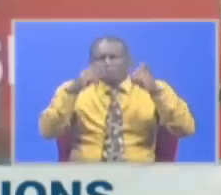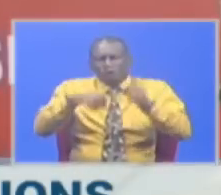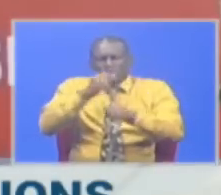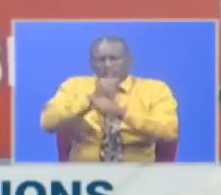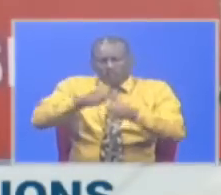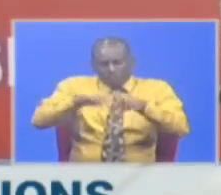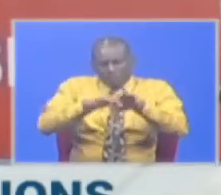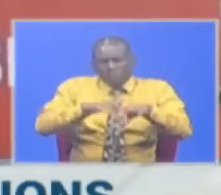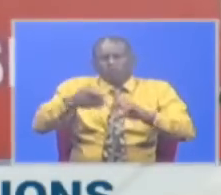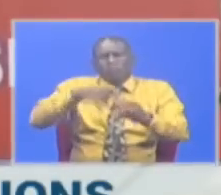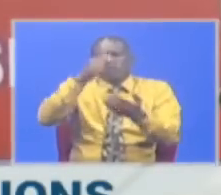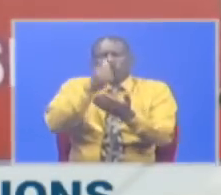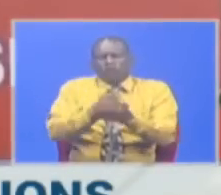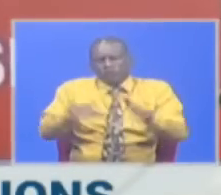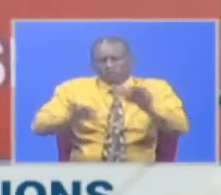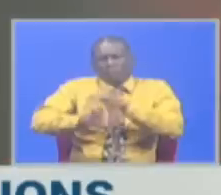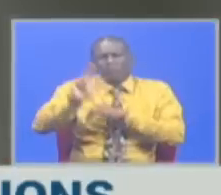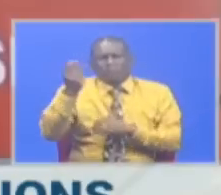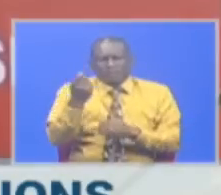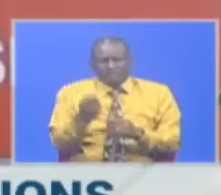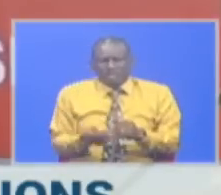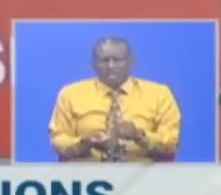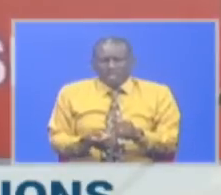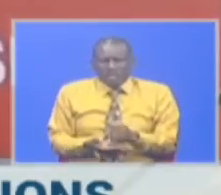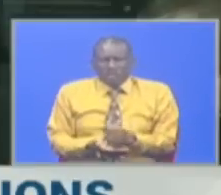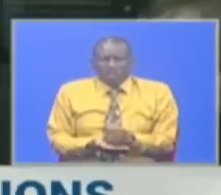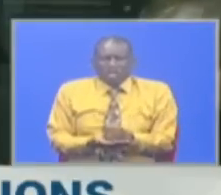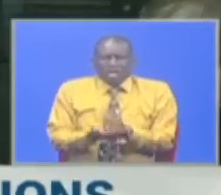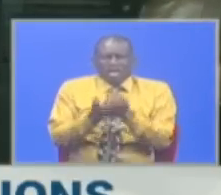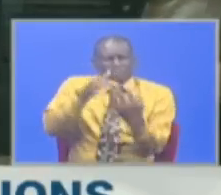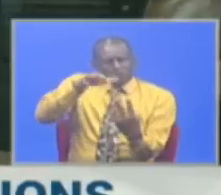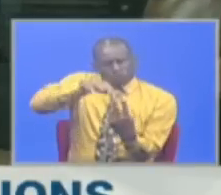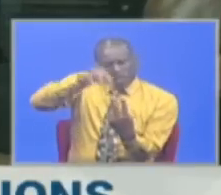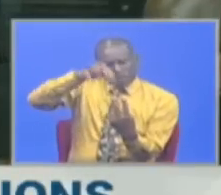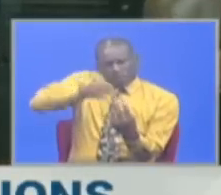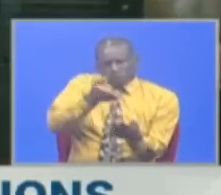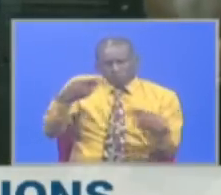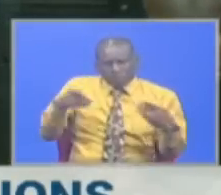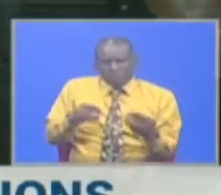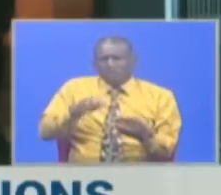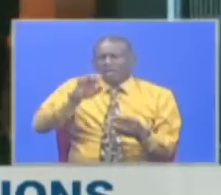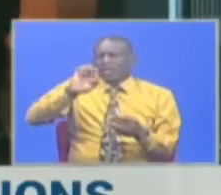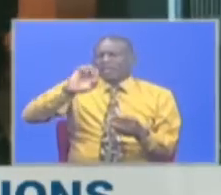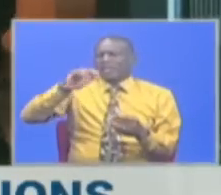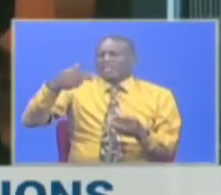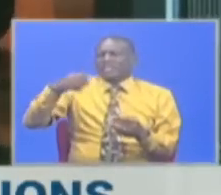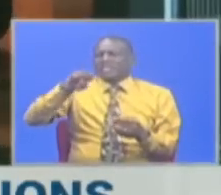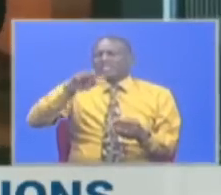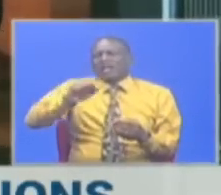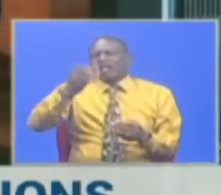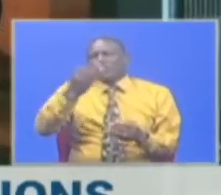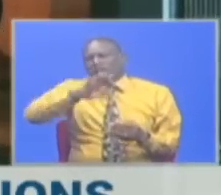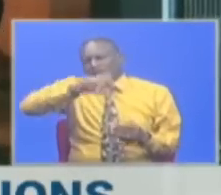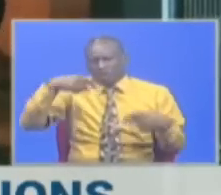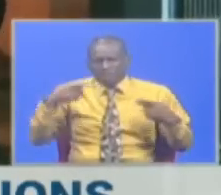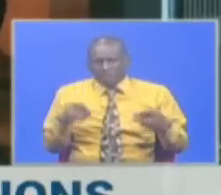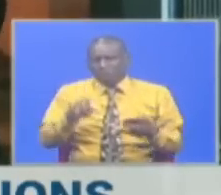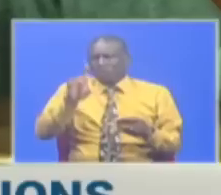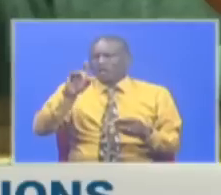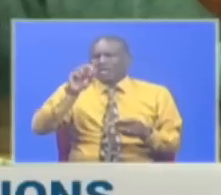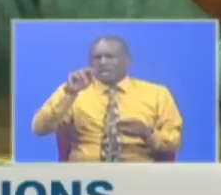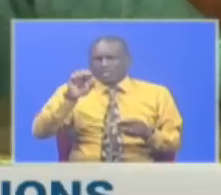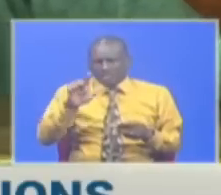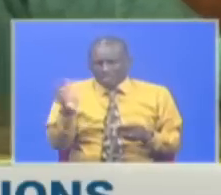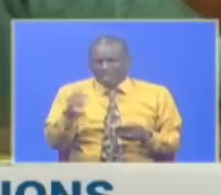the Deputy President to help in identification. Echesa and his three co-accused, Daniel Otieno Omondi,